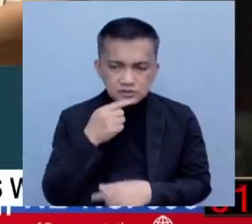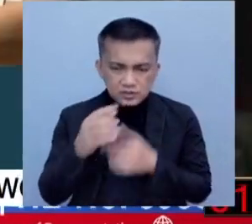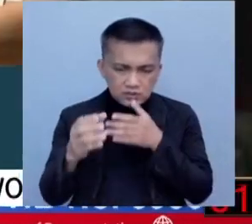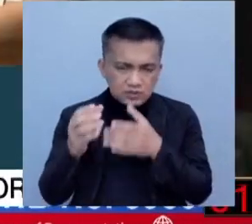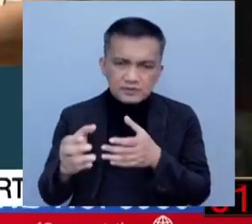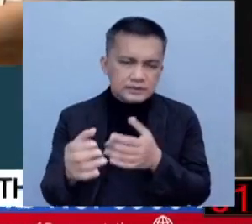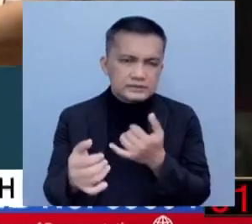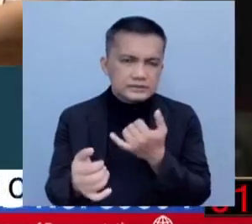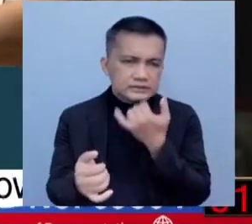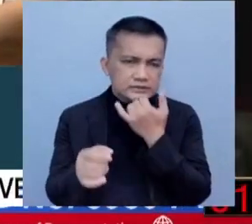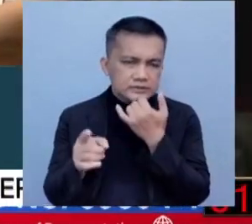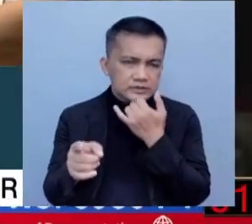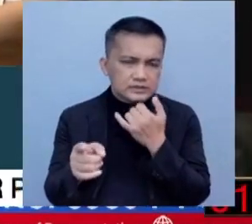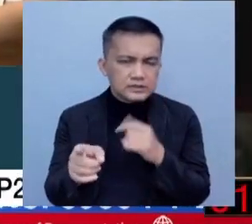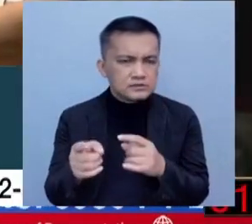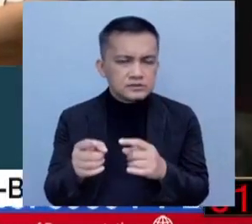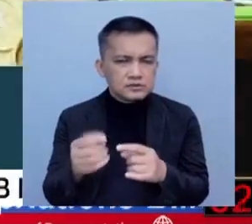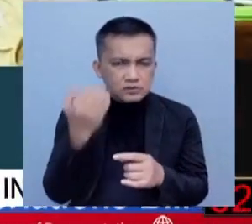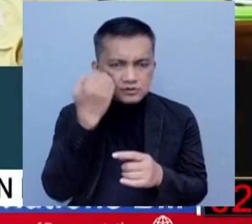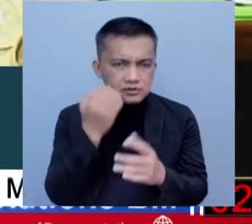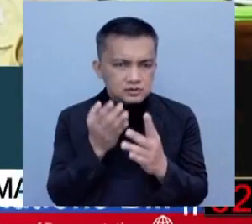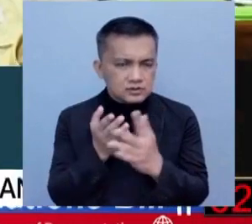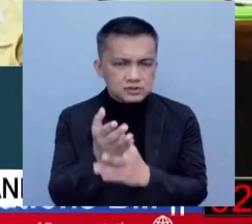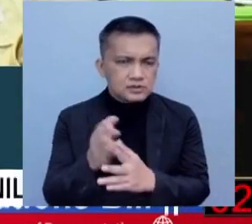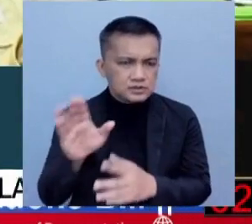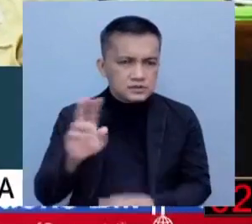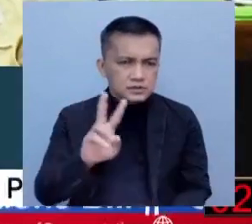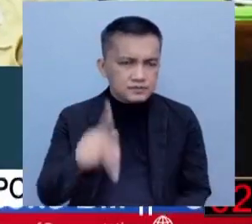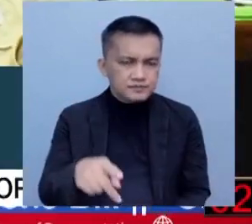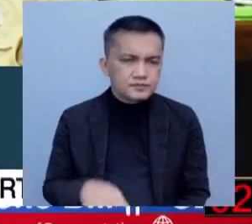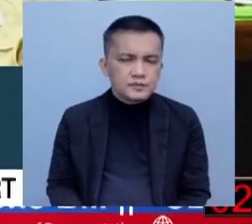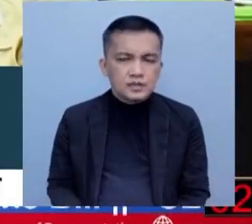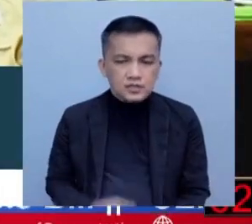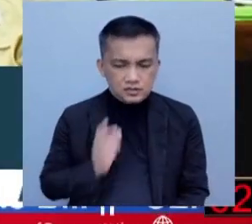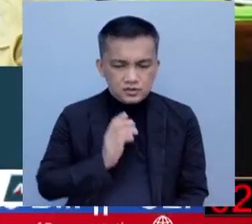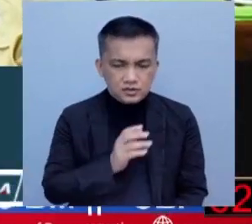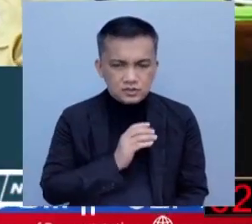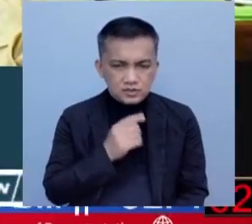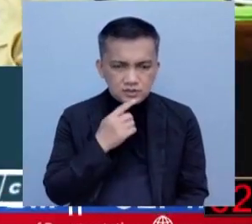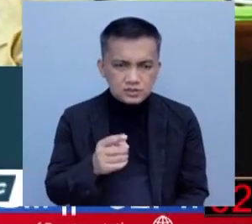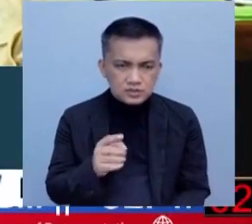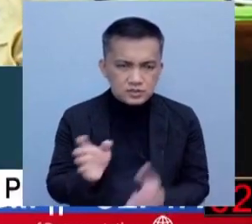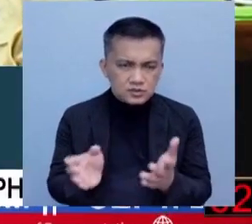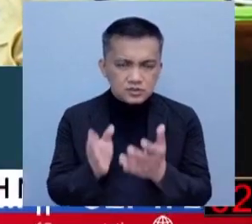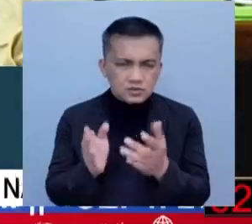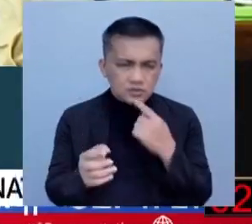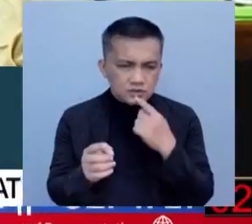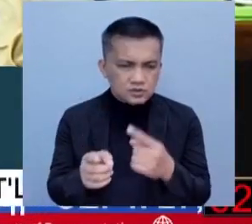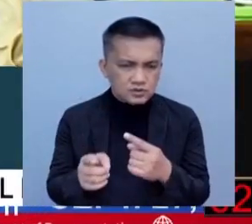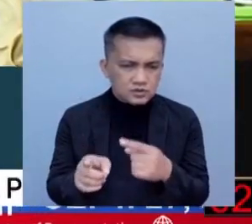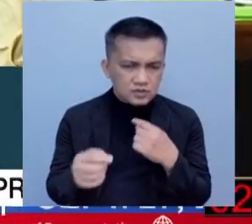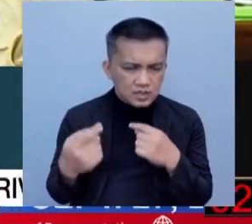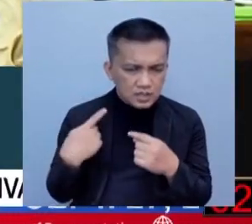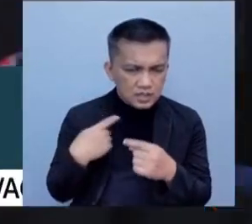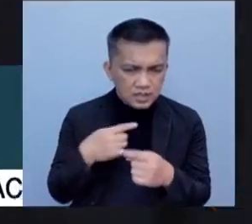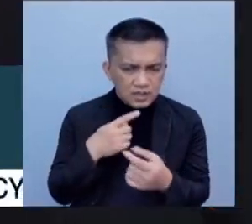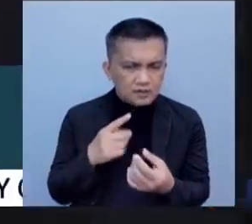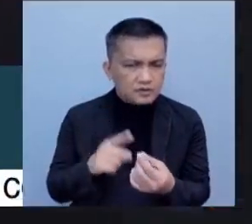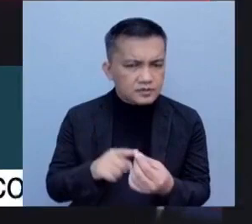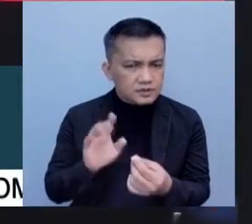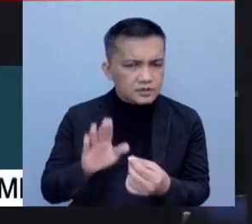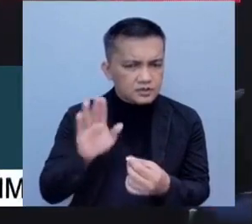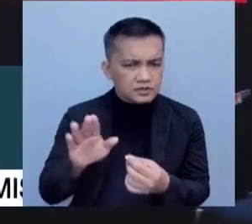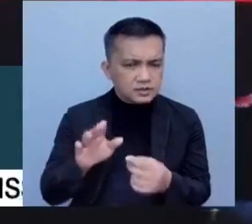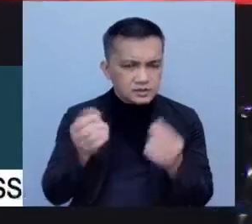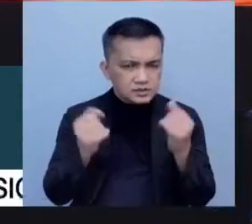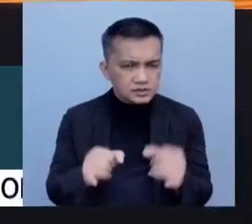lack of transparency. The lawmaker urges Duterte, who is also the concurrent education chief, to just focus on solving issues